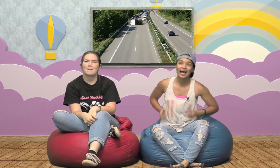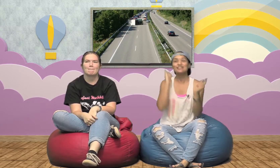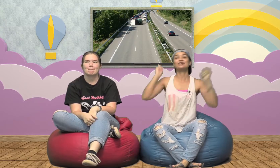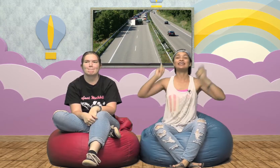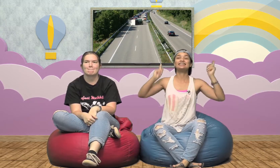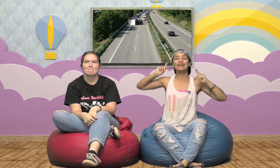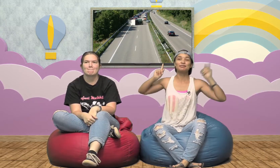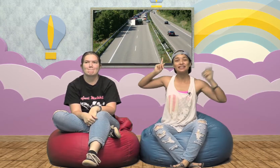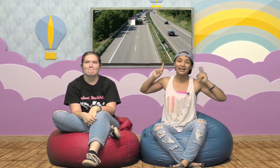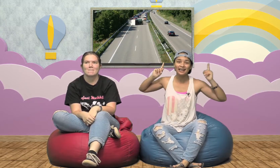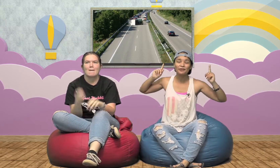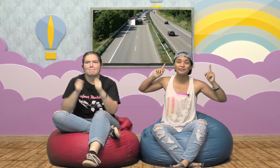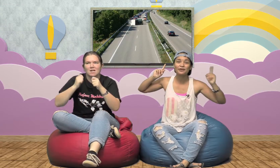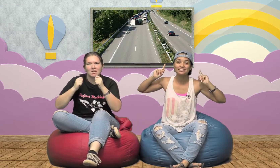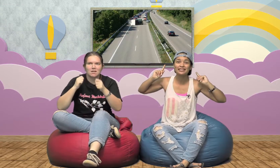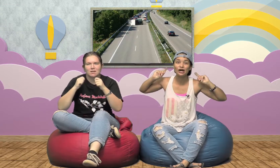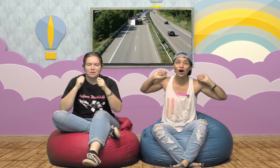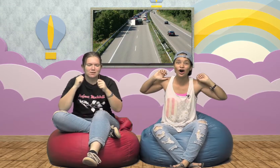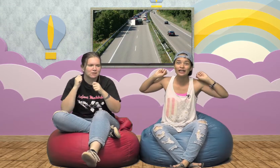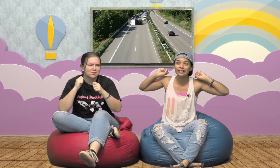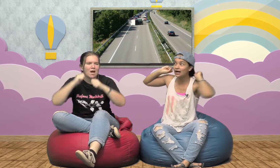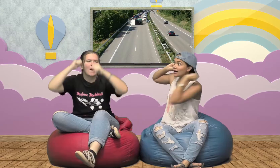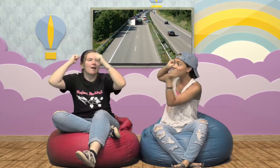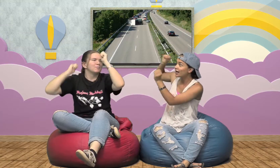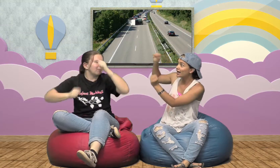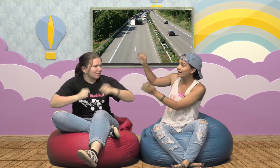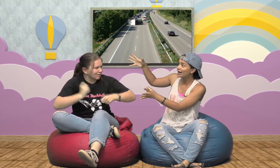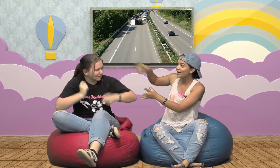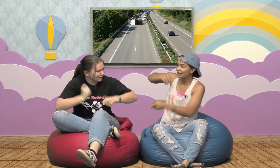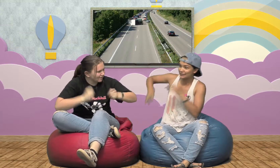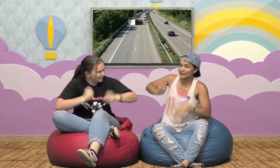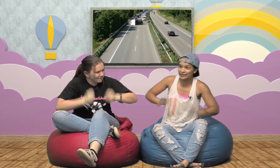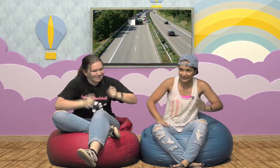today. As you can see up here, we're focusing on